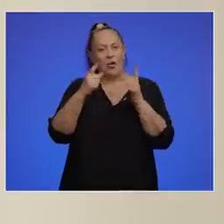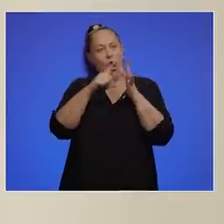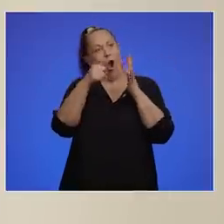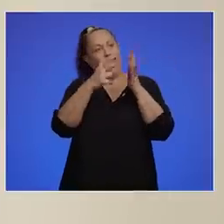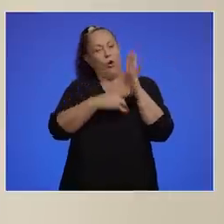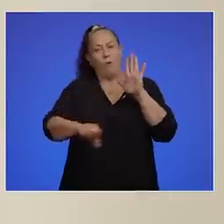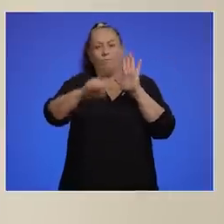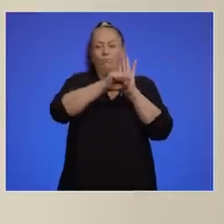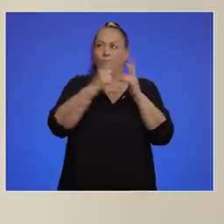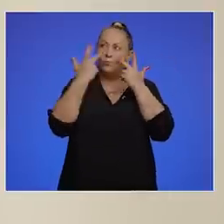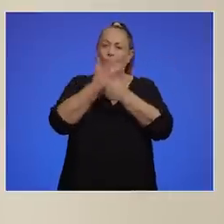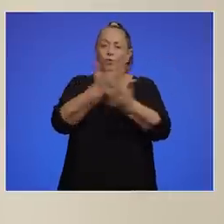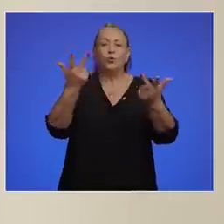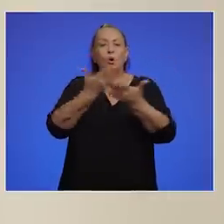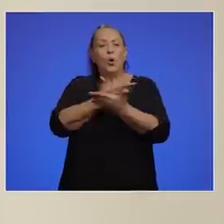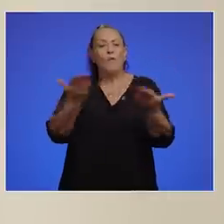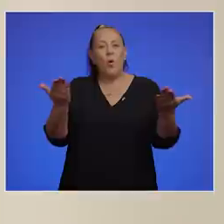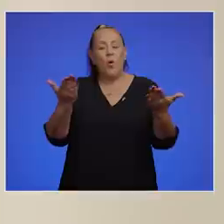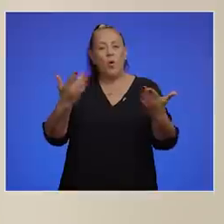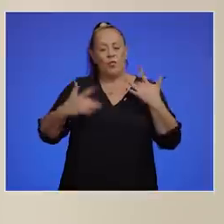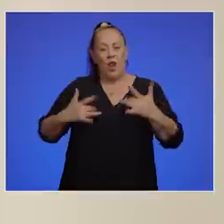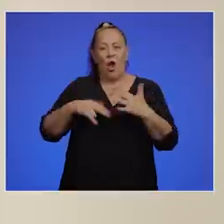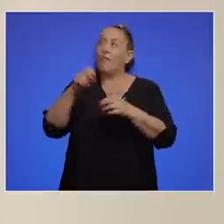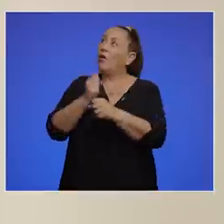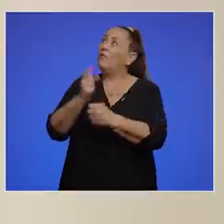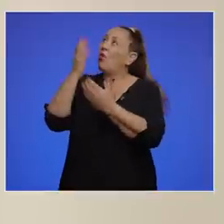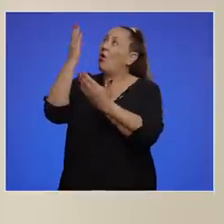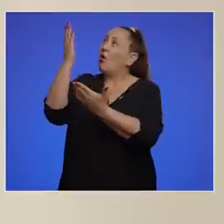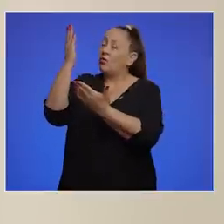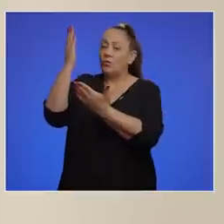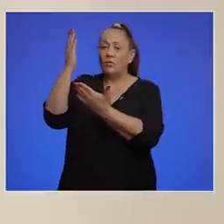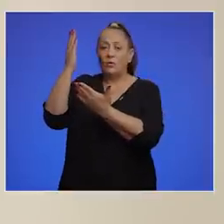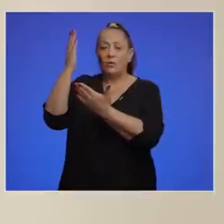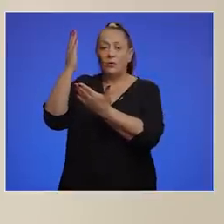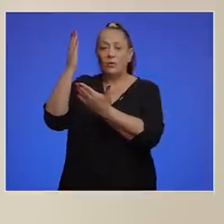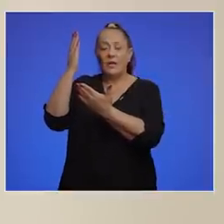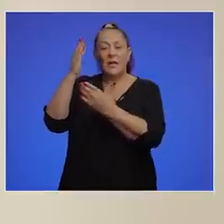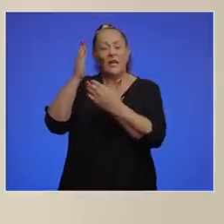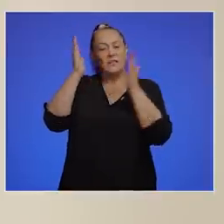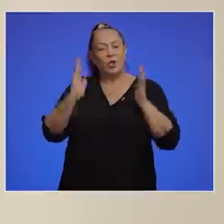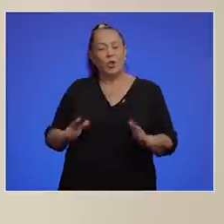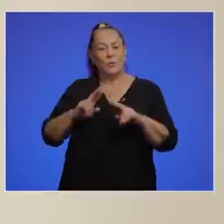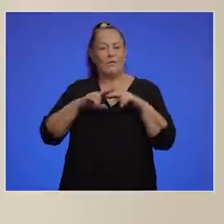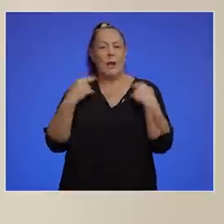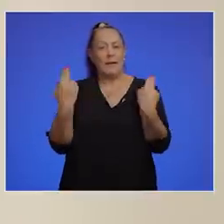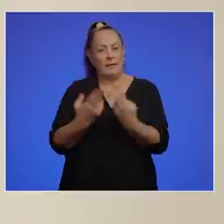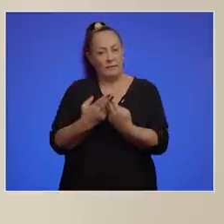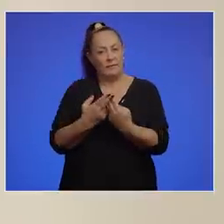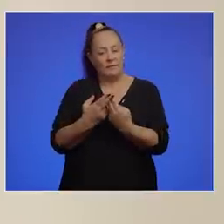icon That we have Onto the internal Or interior life of God Is the human family